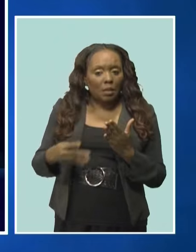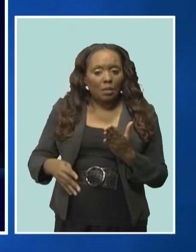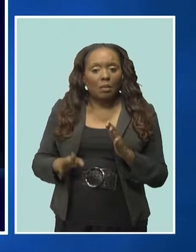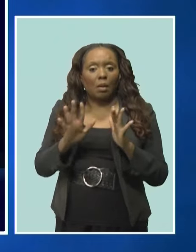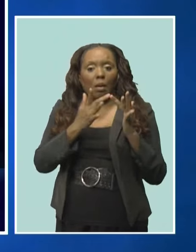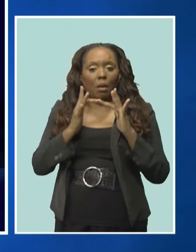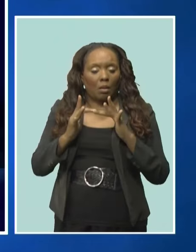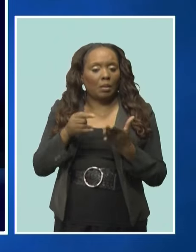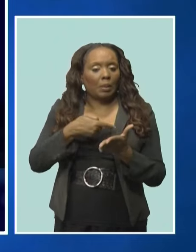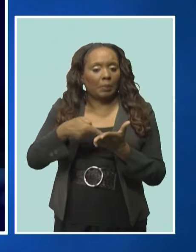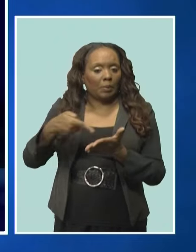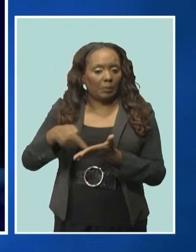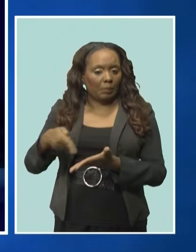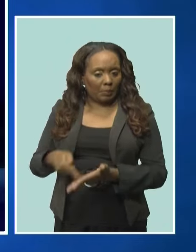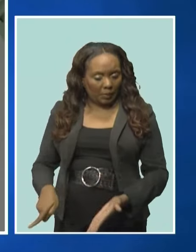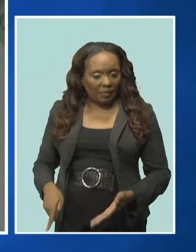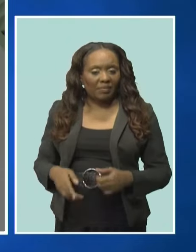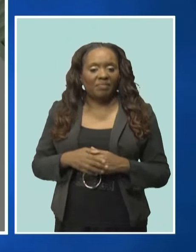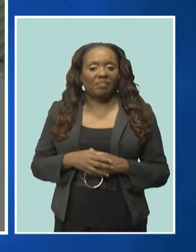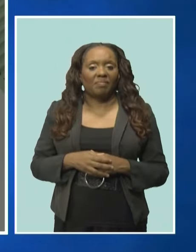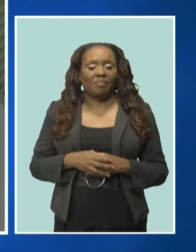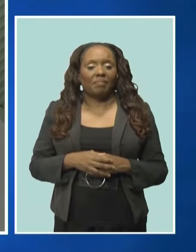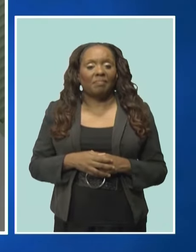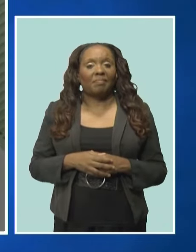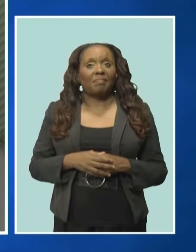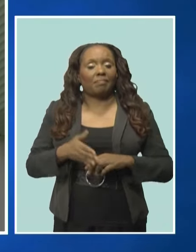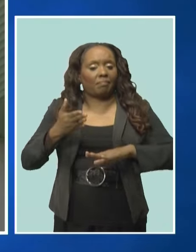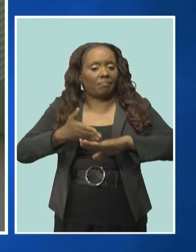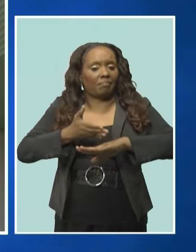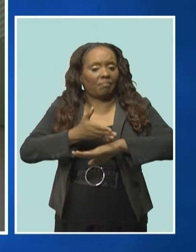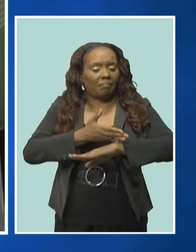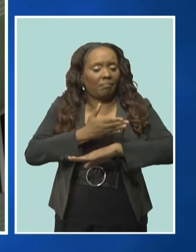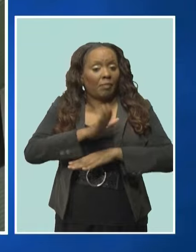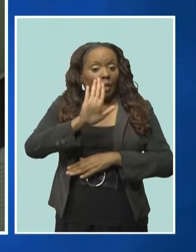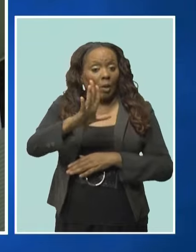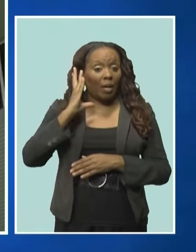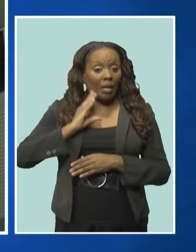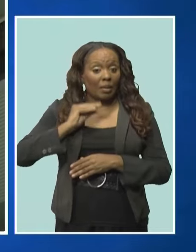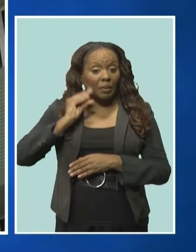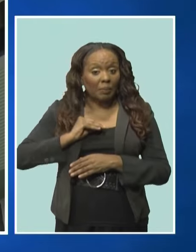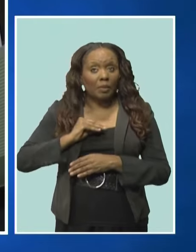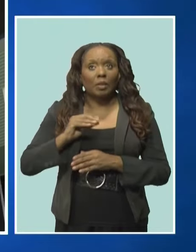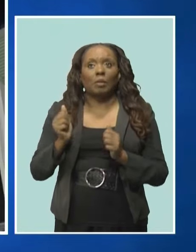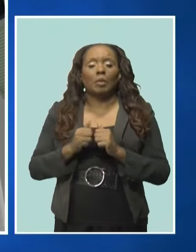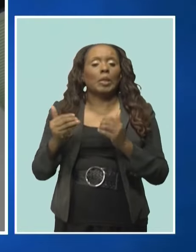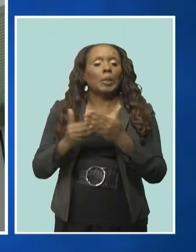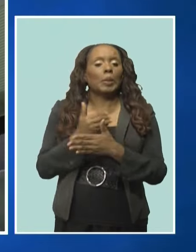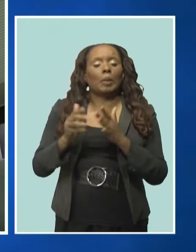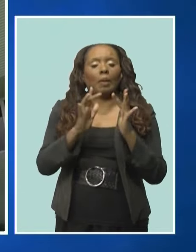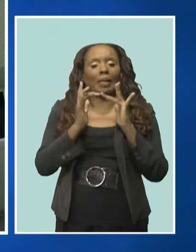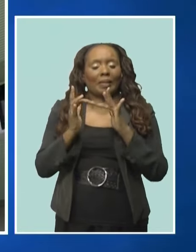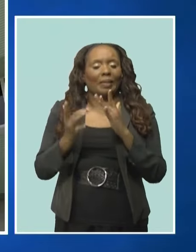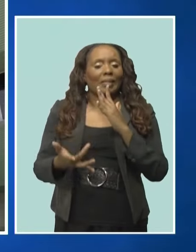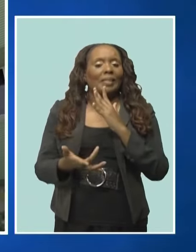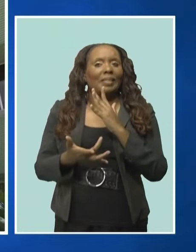online premium payments. Sagicor says it's enhancing client experience with cutting-edge online